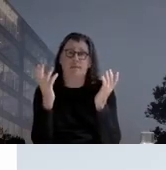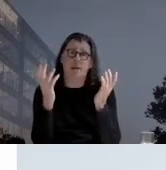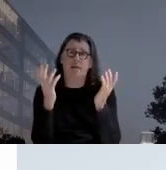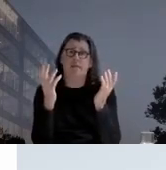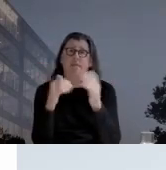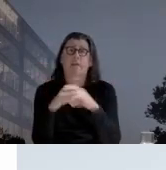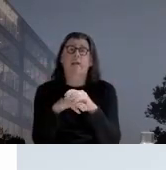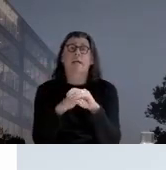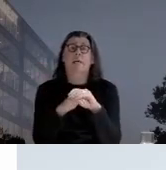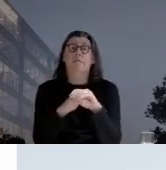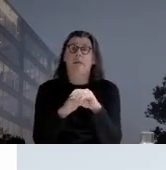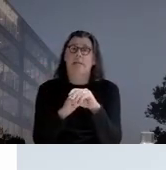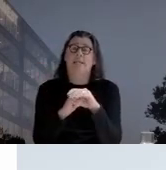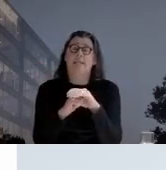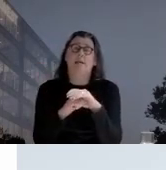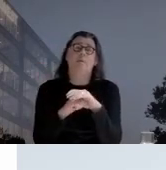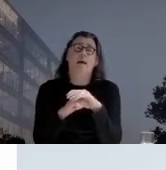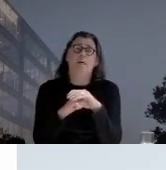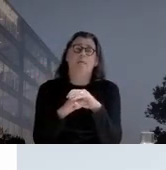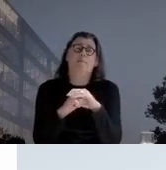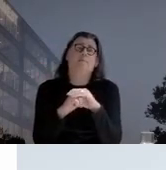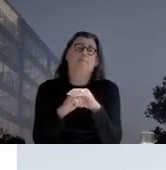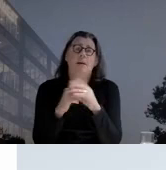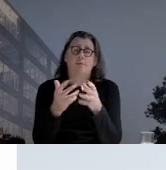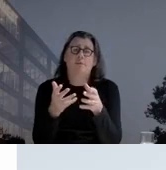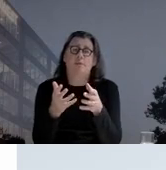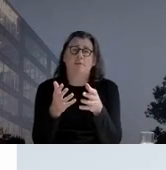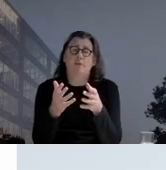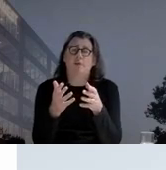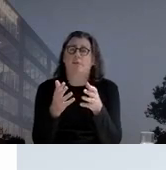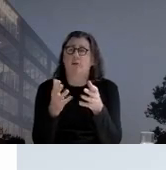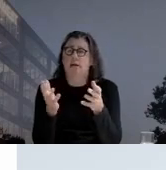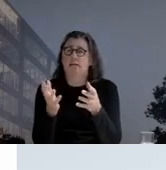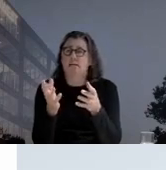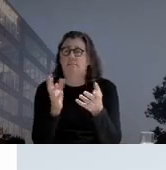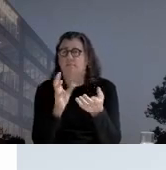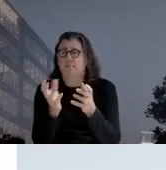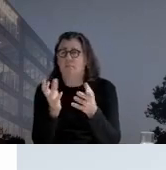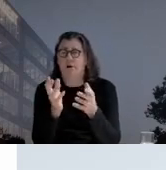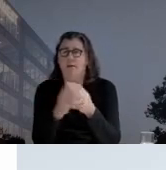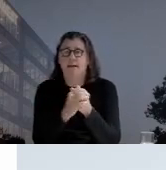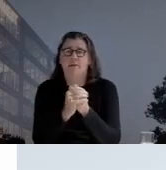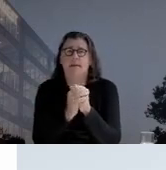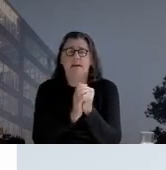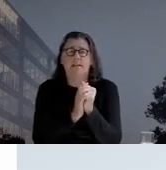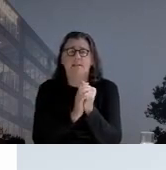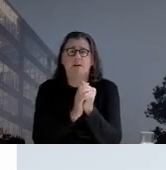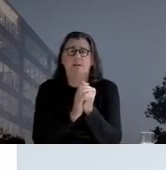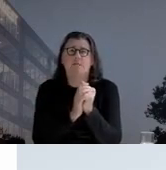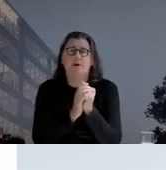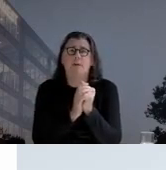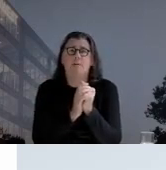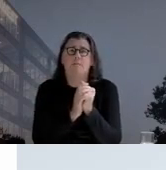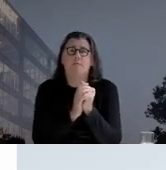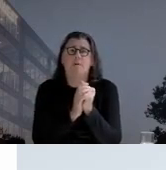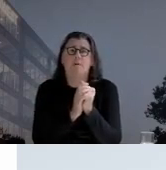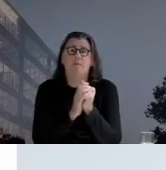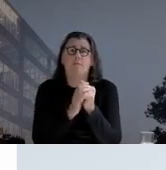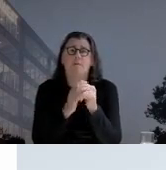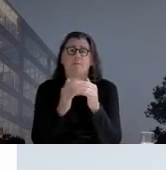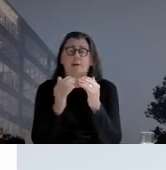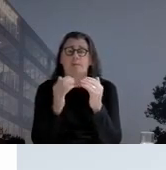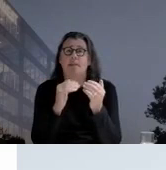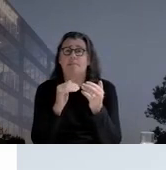that's 55 million kilowatt hours. Temperature control, i.e. moderating the internal environment